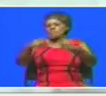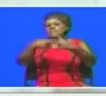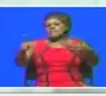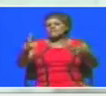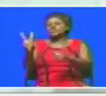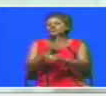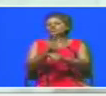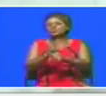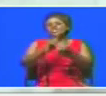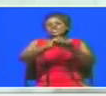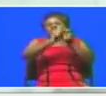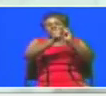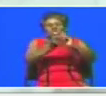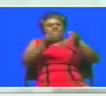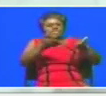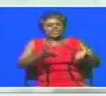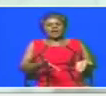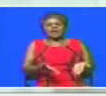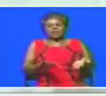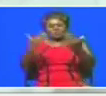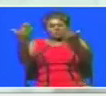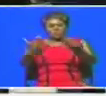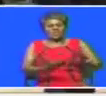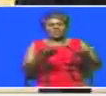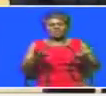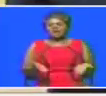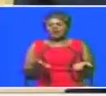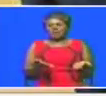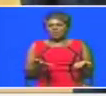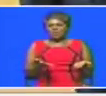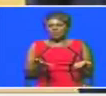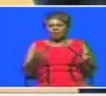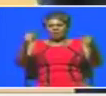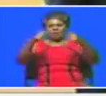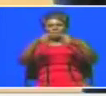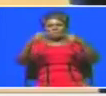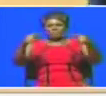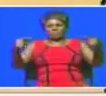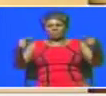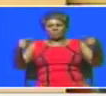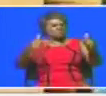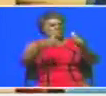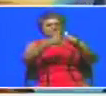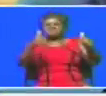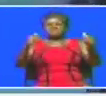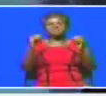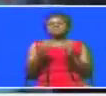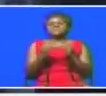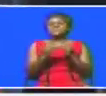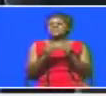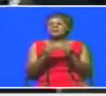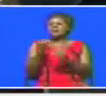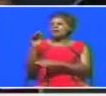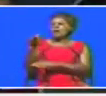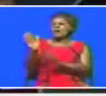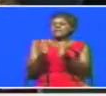using these amendments they are bringing now. Wabunge wa upinzani hata hivyo walisusia kikao hicho, wakitoa wito